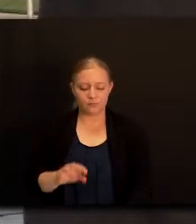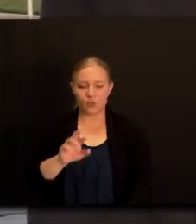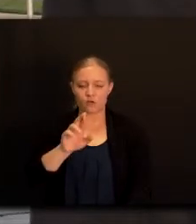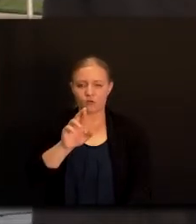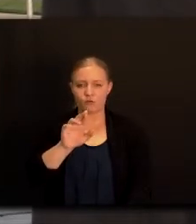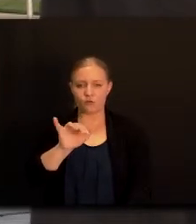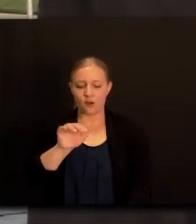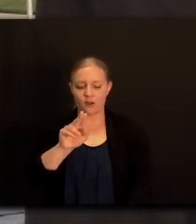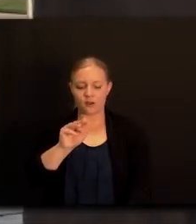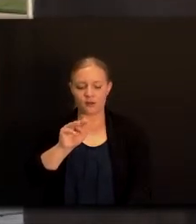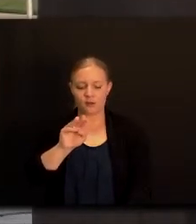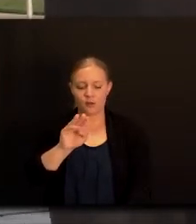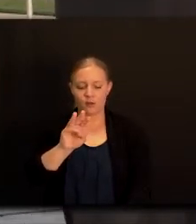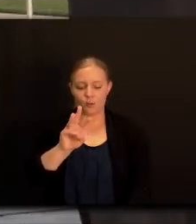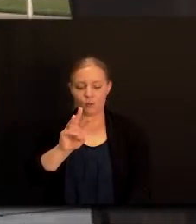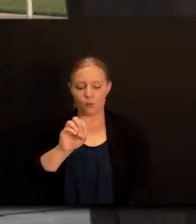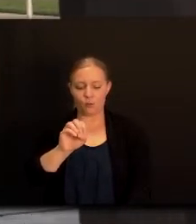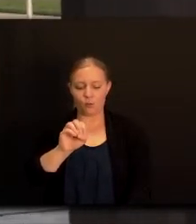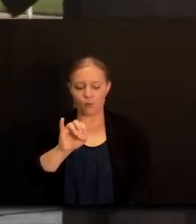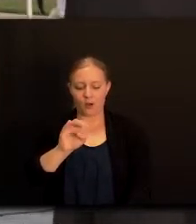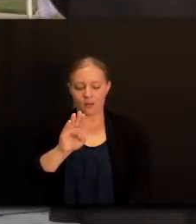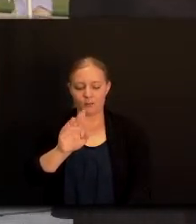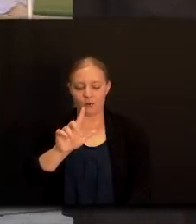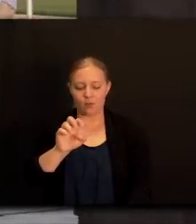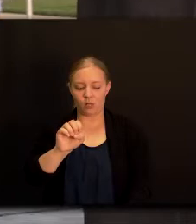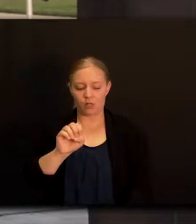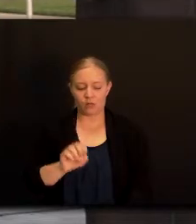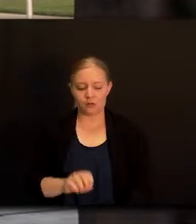Ryan Michael Weibel.